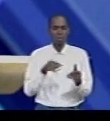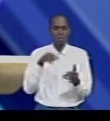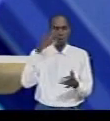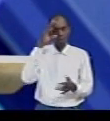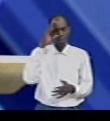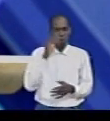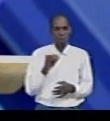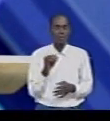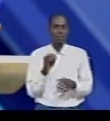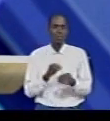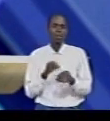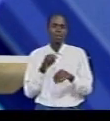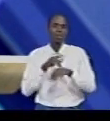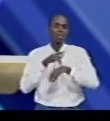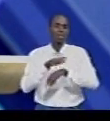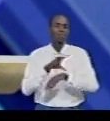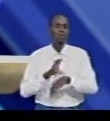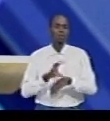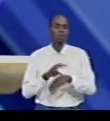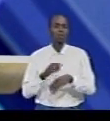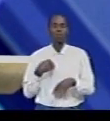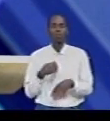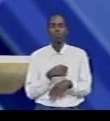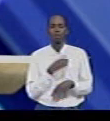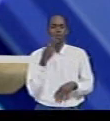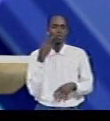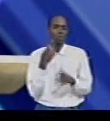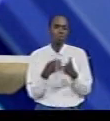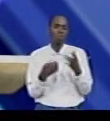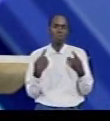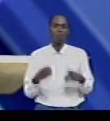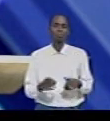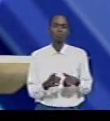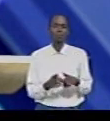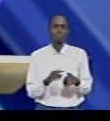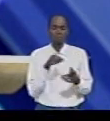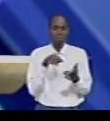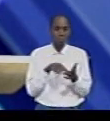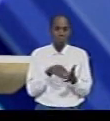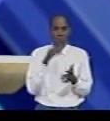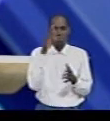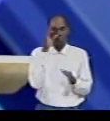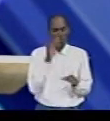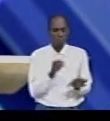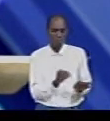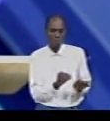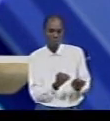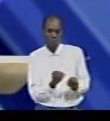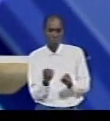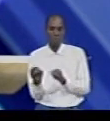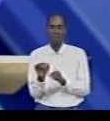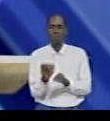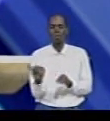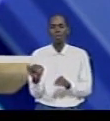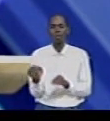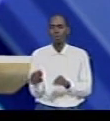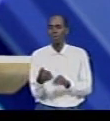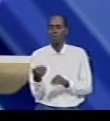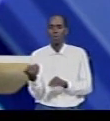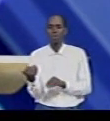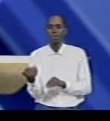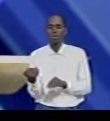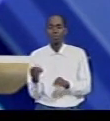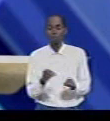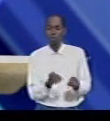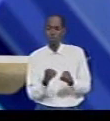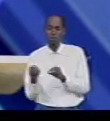early church, we see what happened. Shifting of ground affected other people. His shifting of